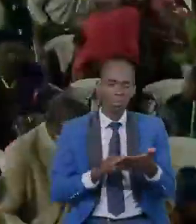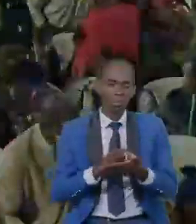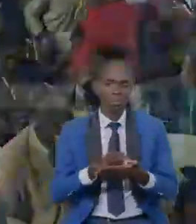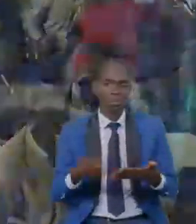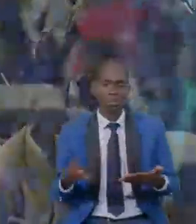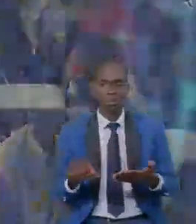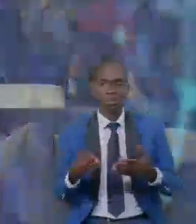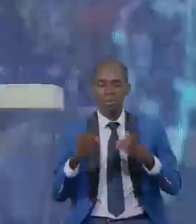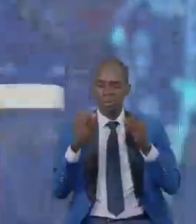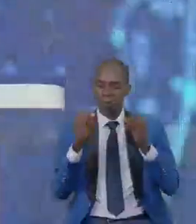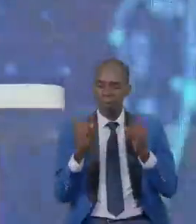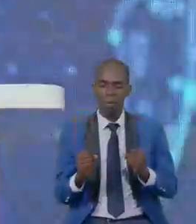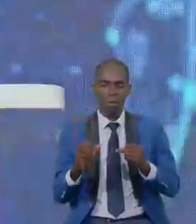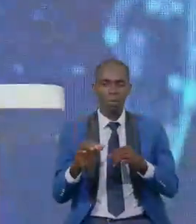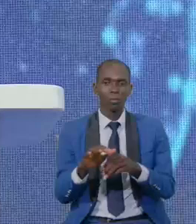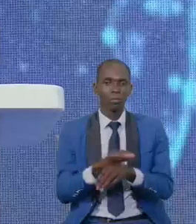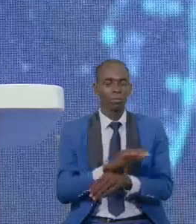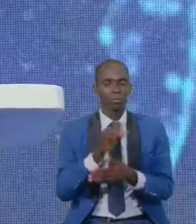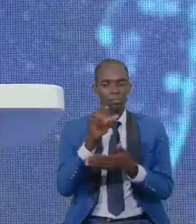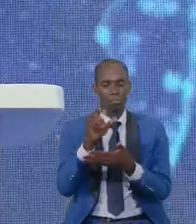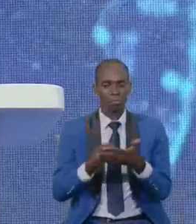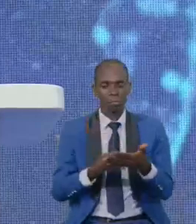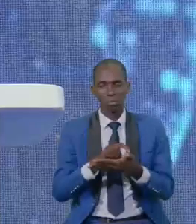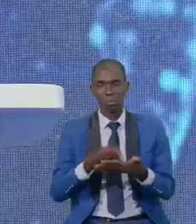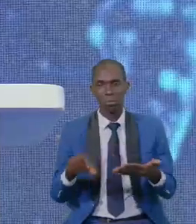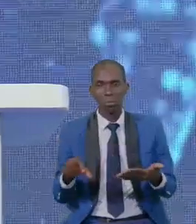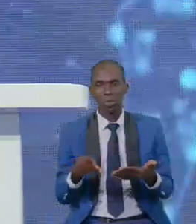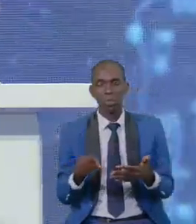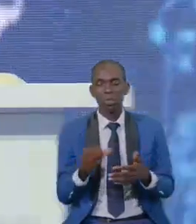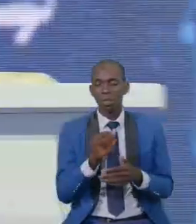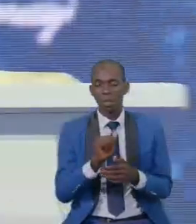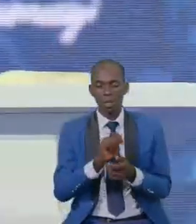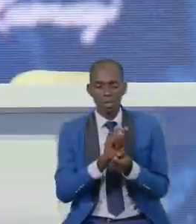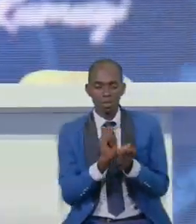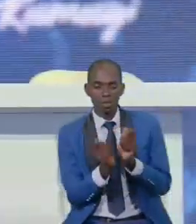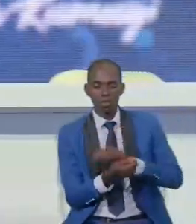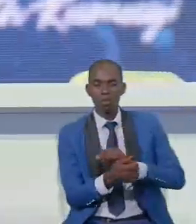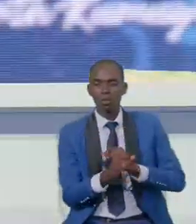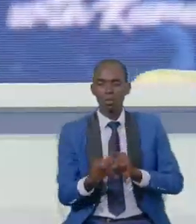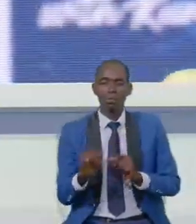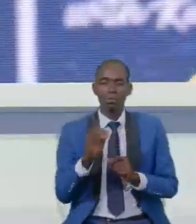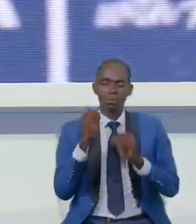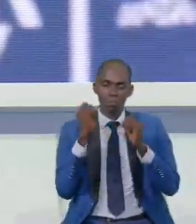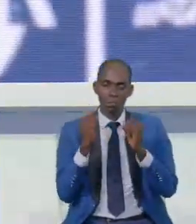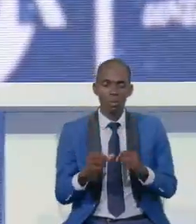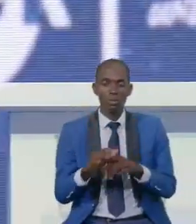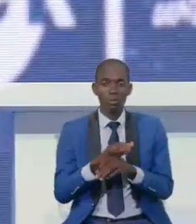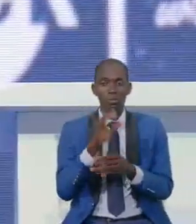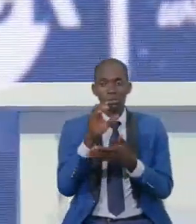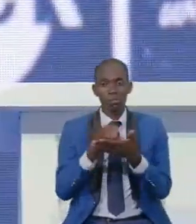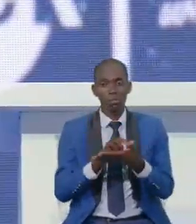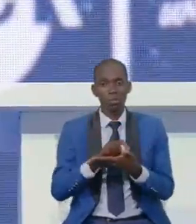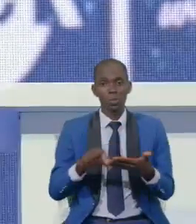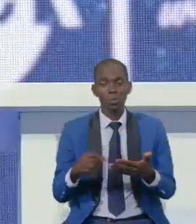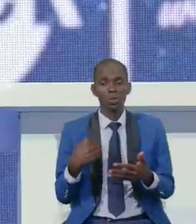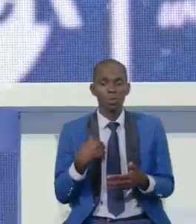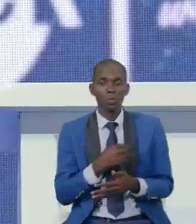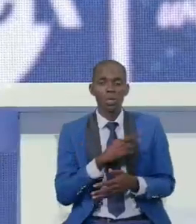Powerful scripture. A transforming scripture. We're coming to the